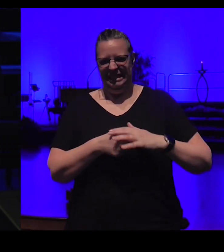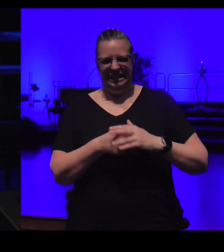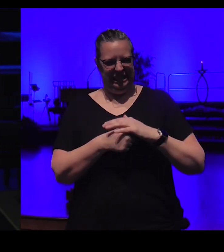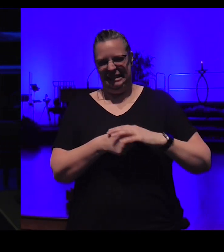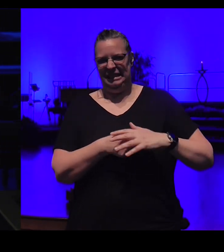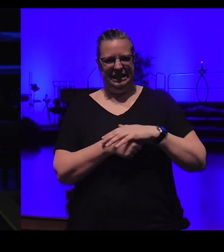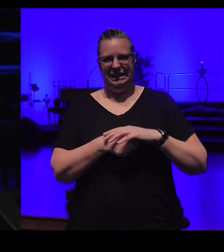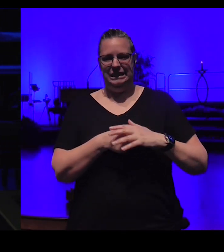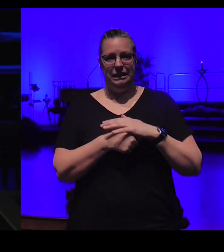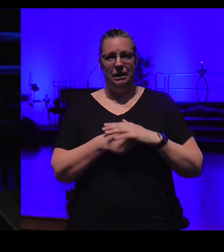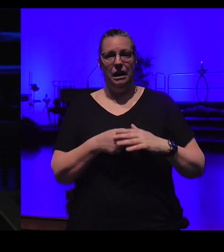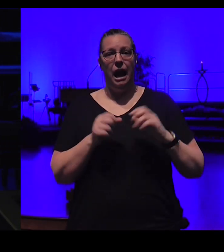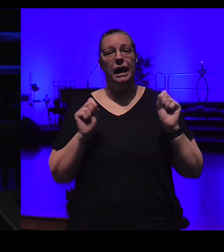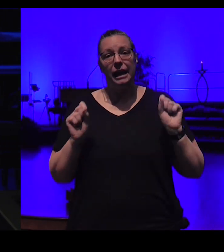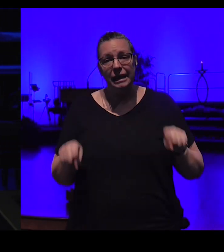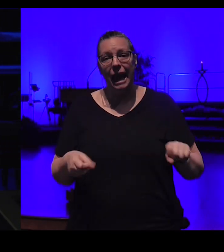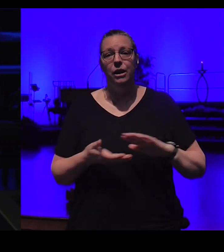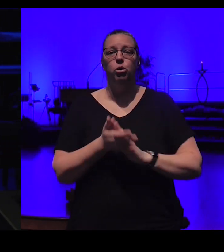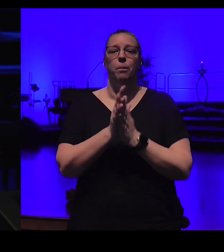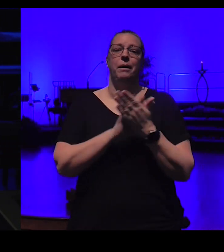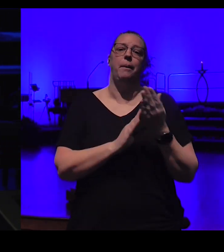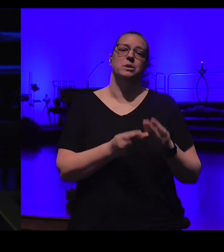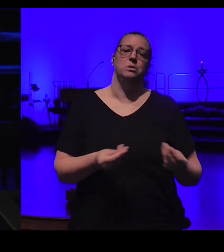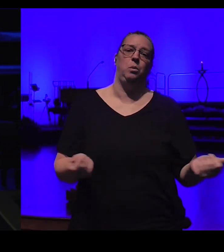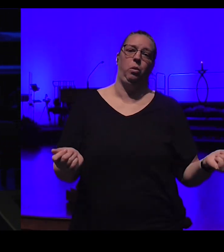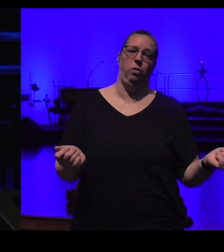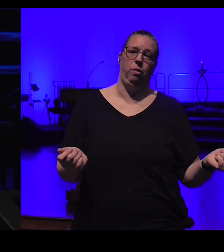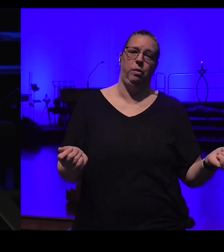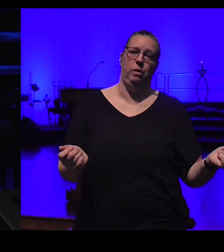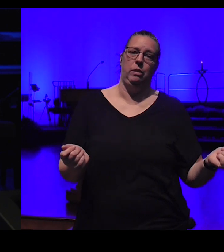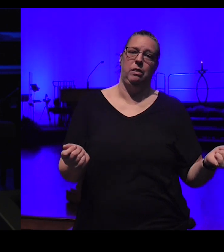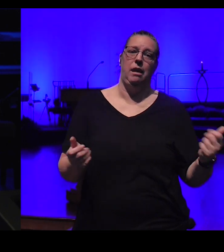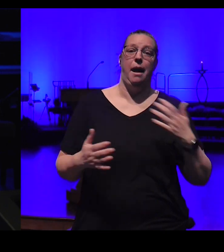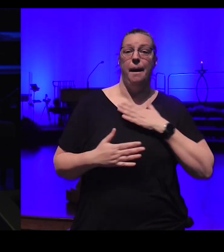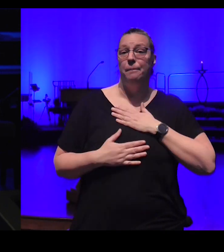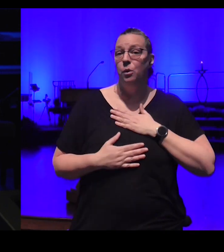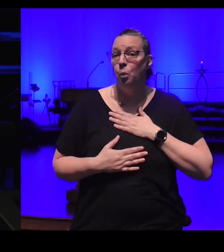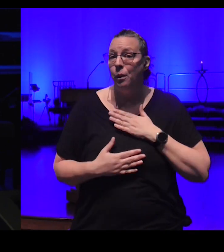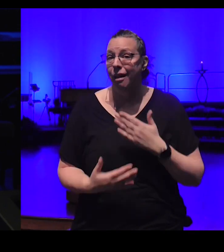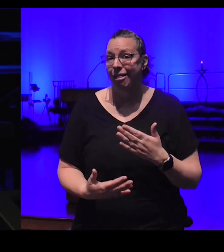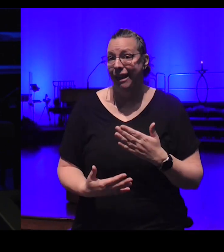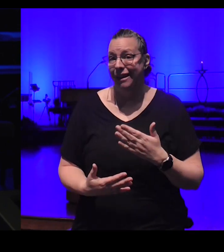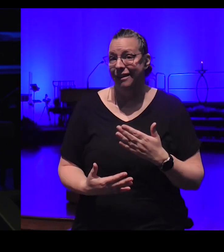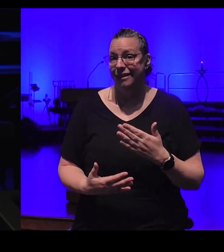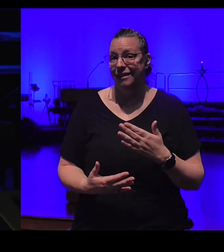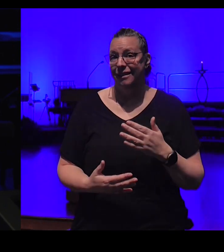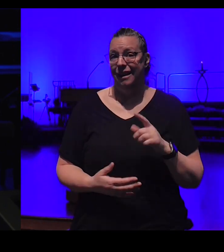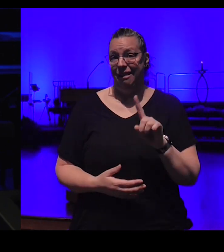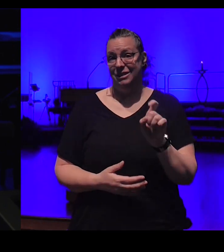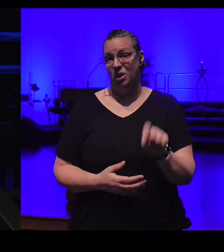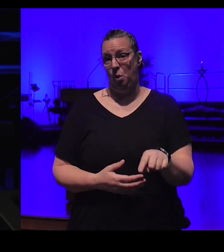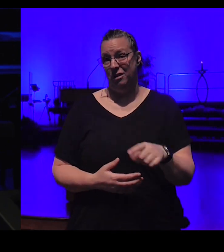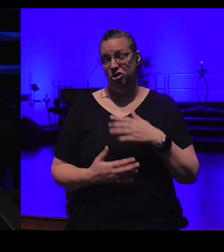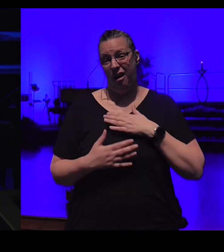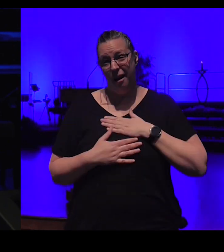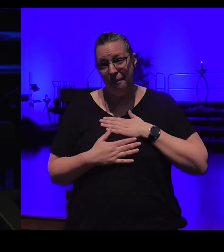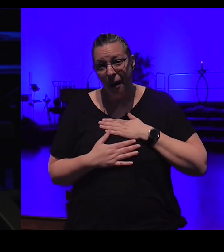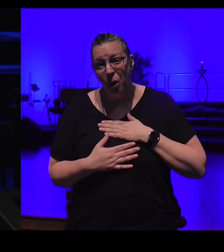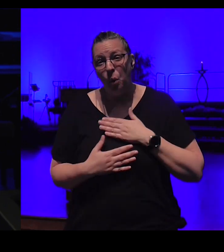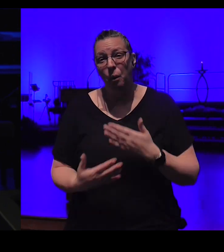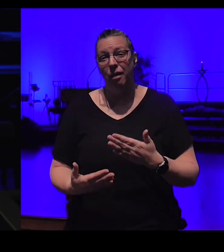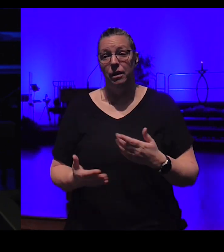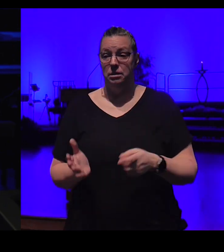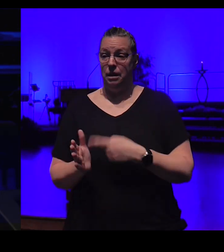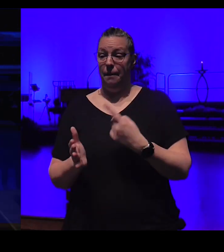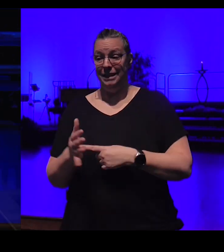is, am I willing? Am I willing? Am I willing? And sometimes the answer is yes. Sometimes it takes